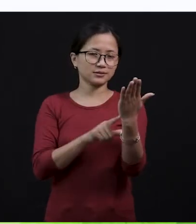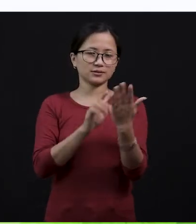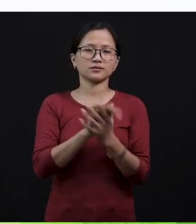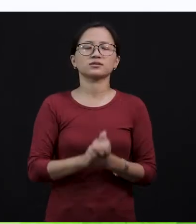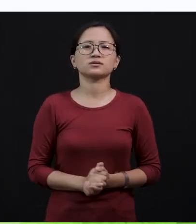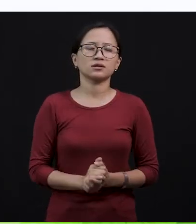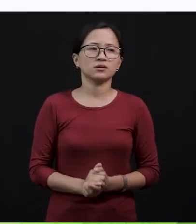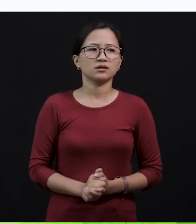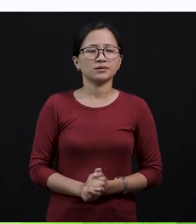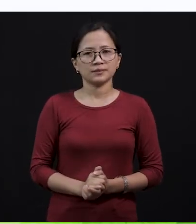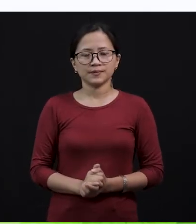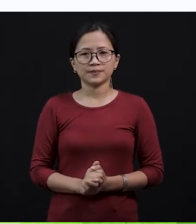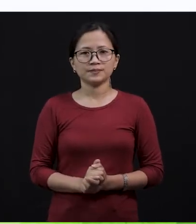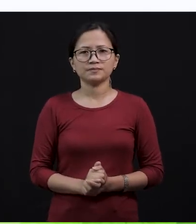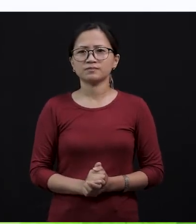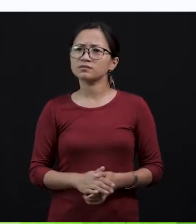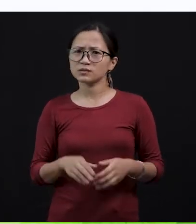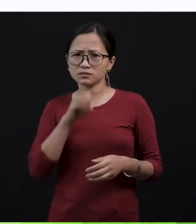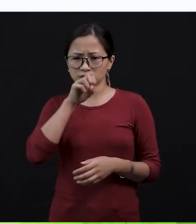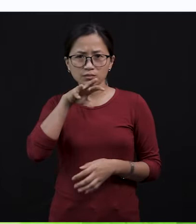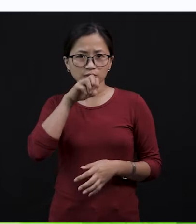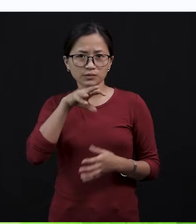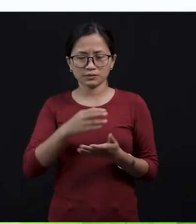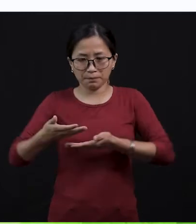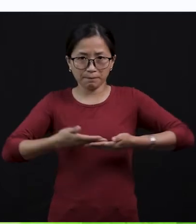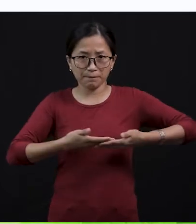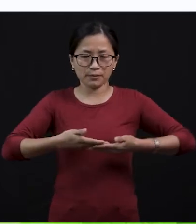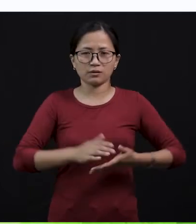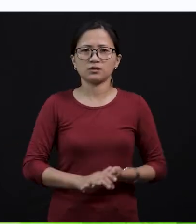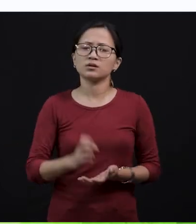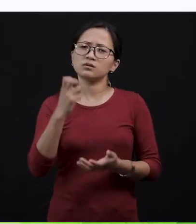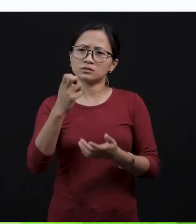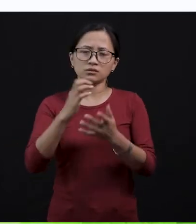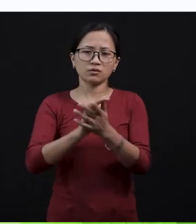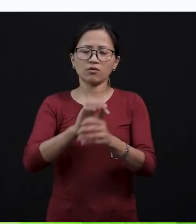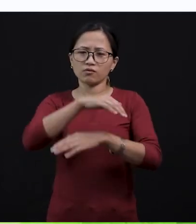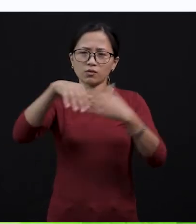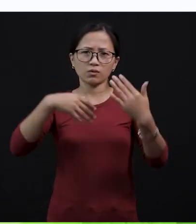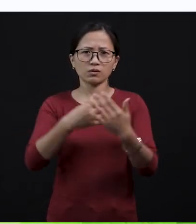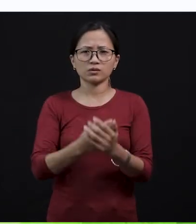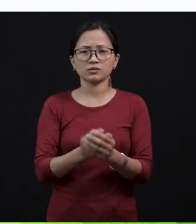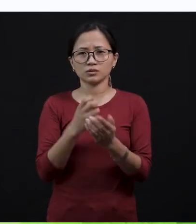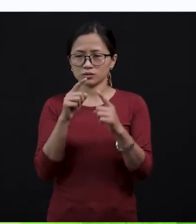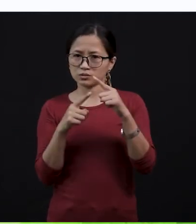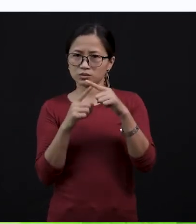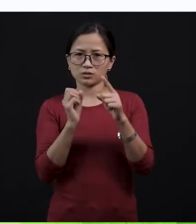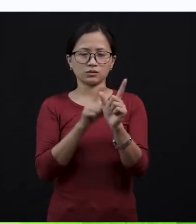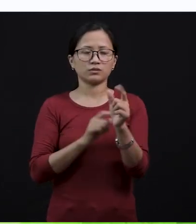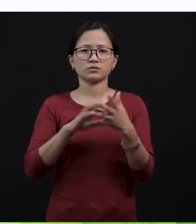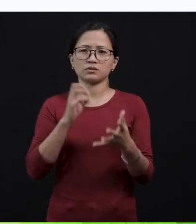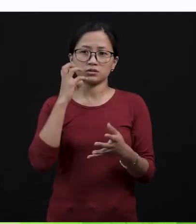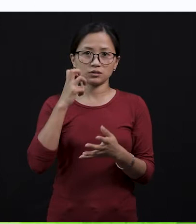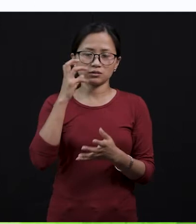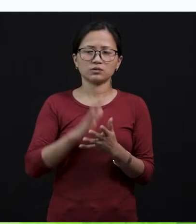instance, maybe your puppy would go and knock over all your toys and chewed